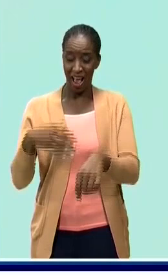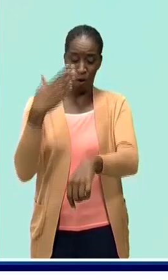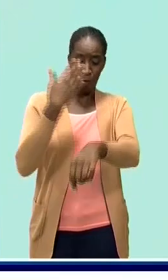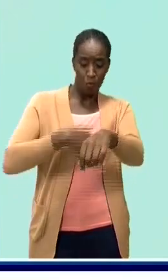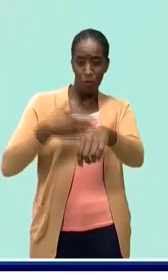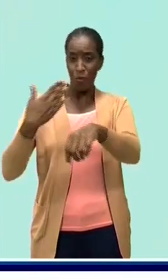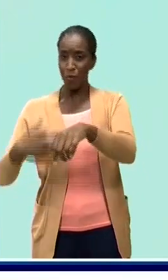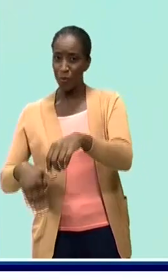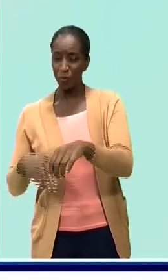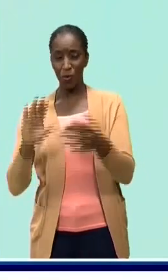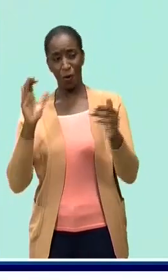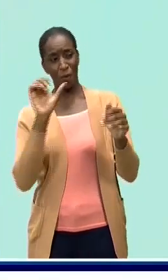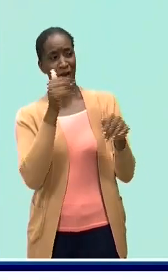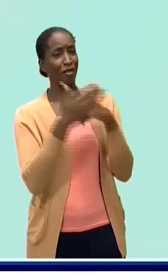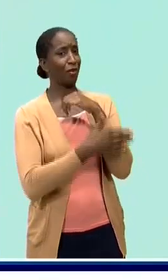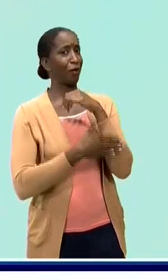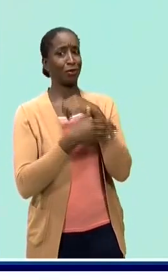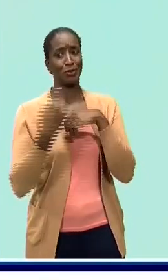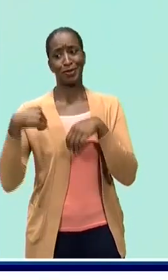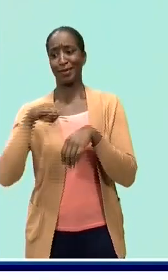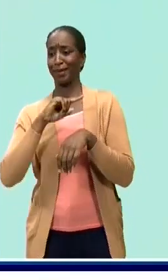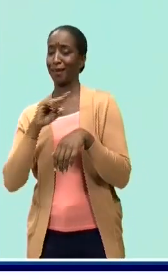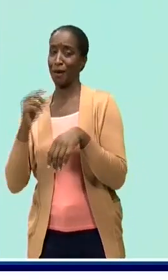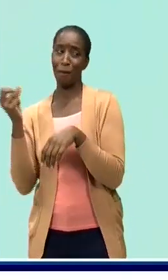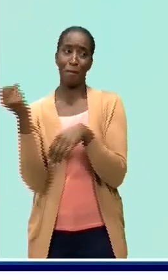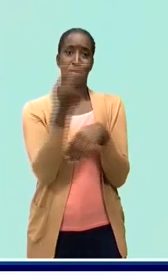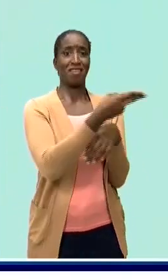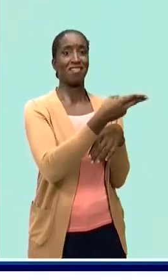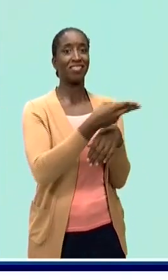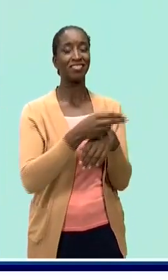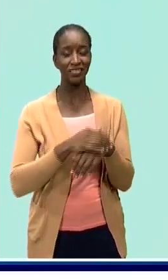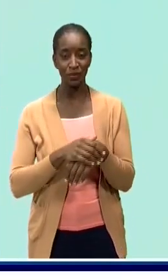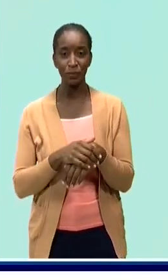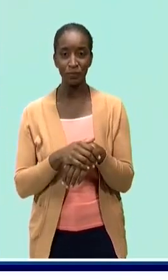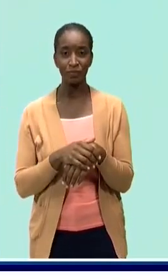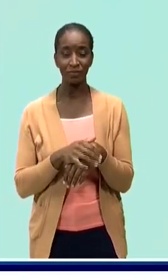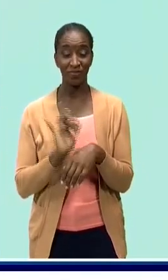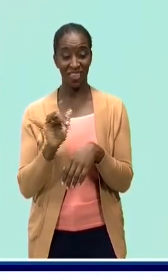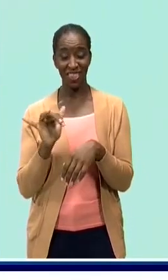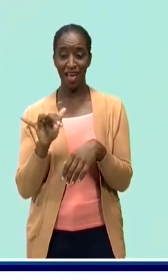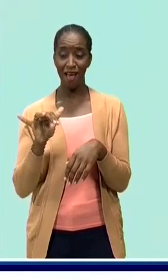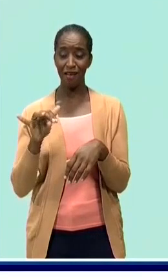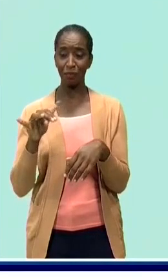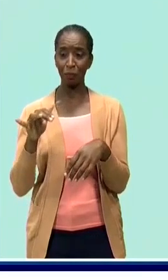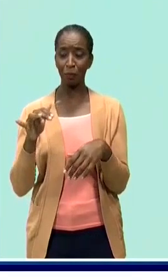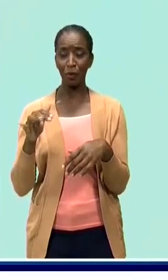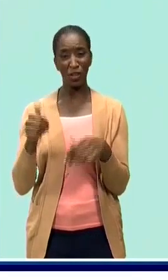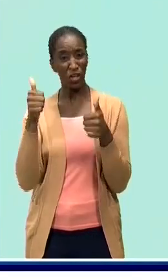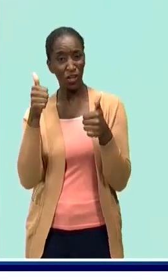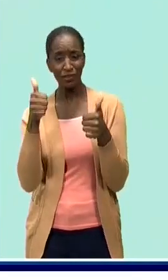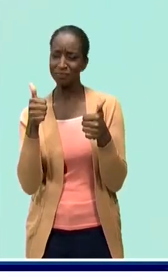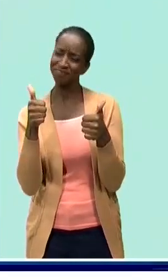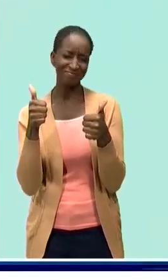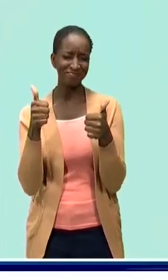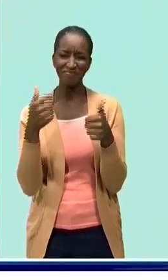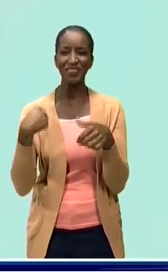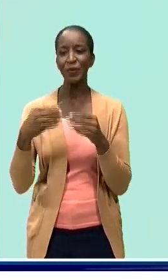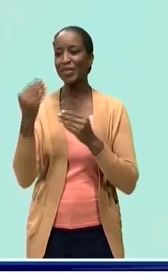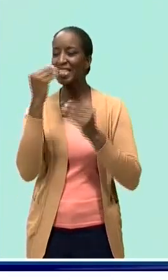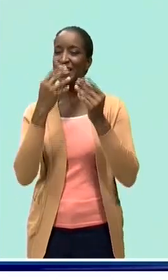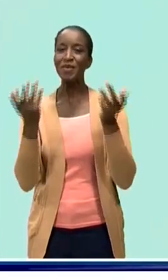proud about. It means that we have a problem. And the problem is we are ingesting too many